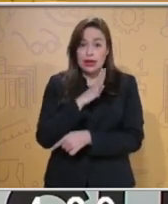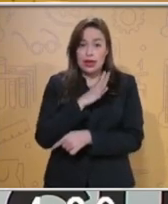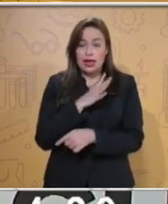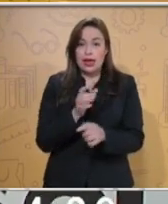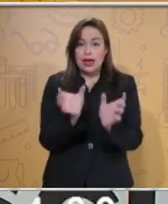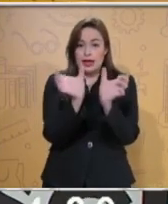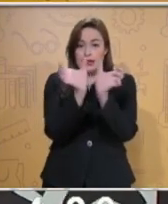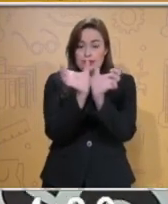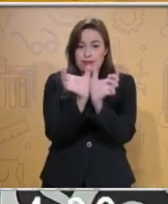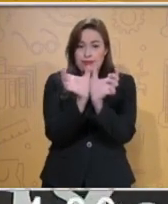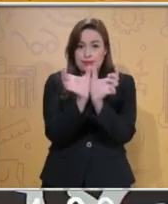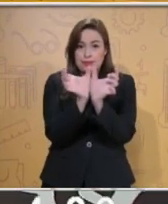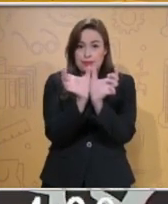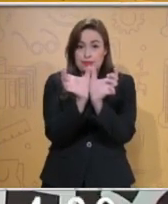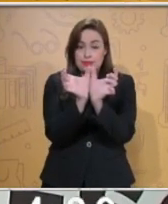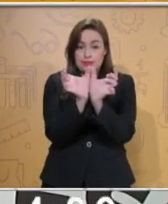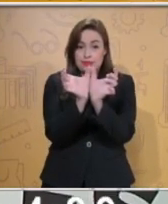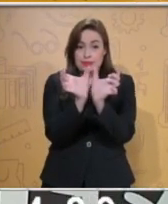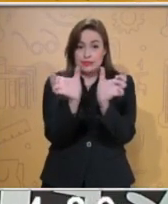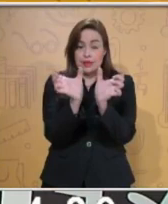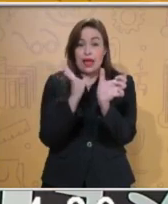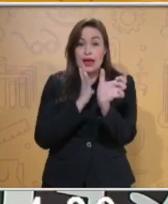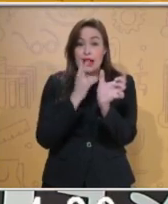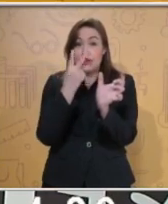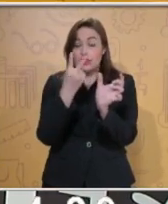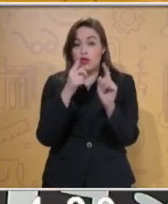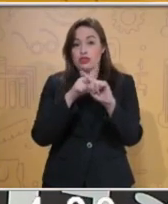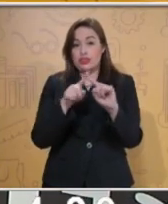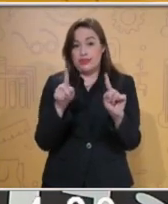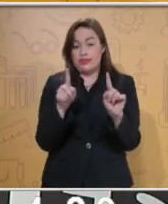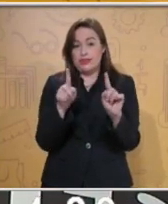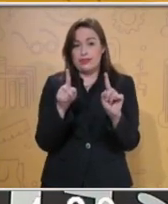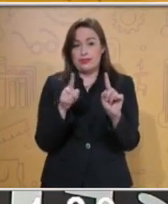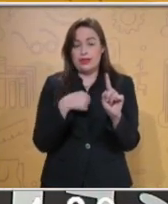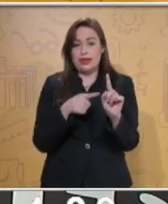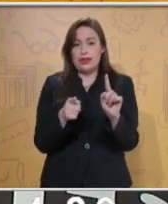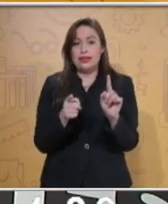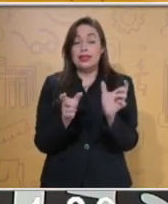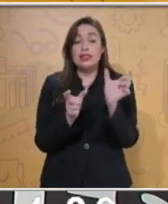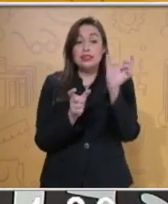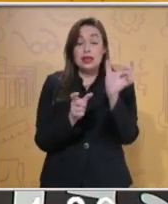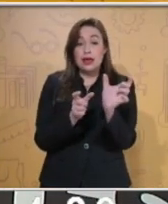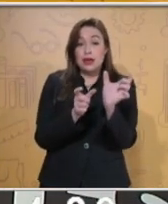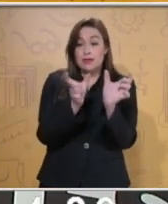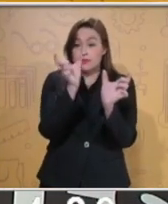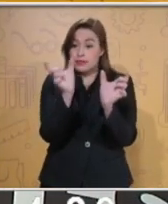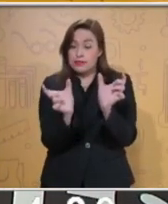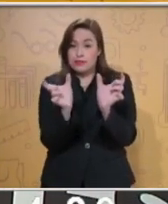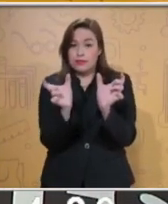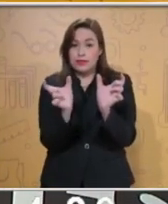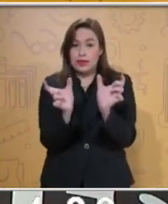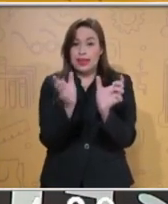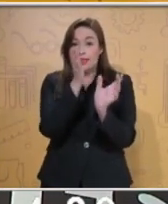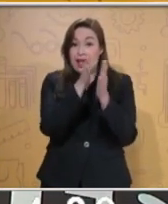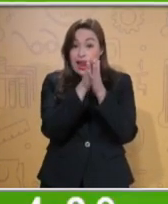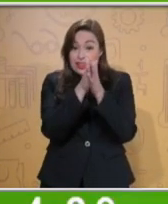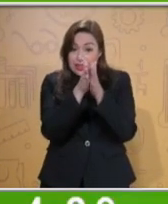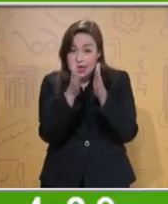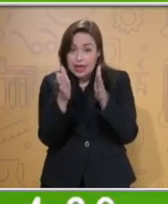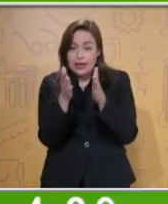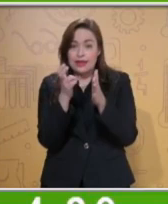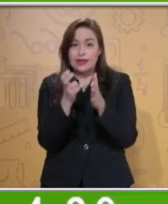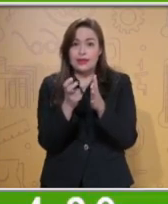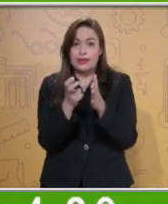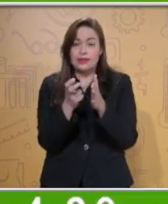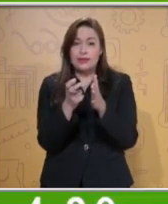right side 2 different kinds of panels or frames divided by